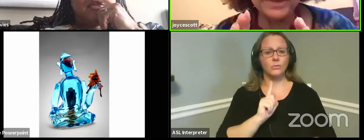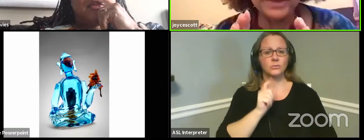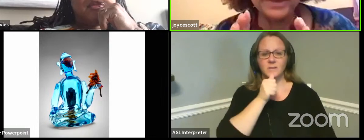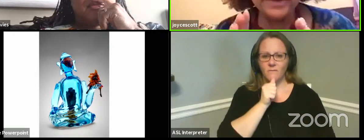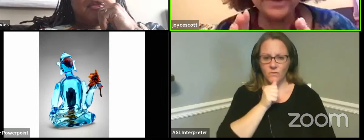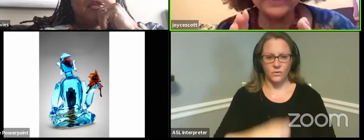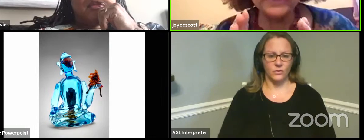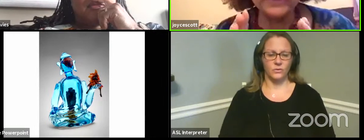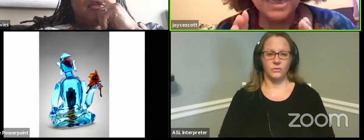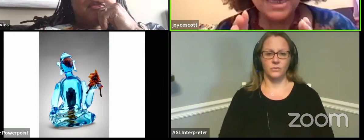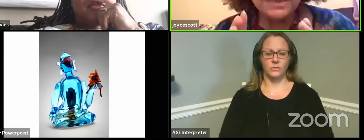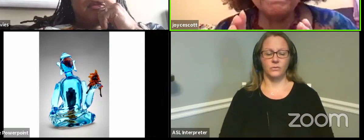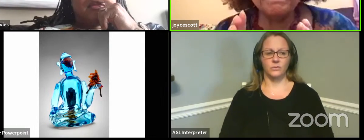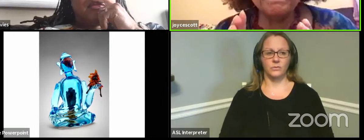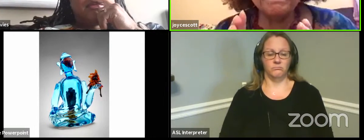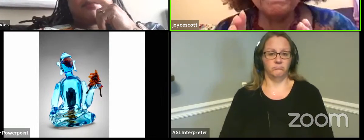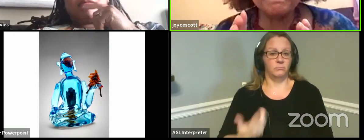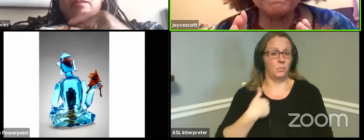our materials